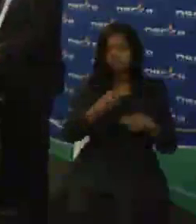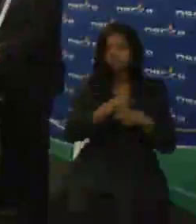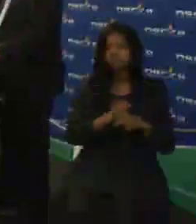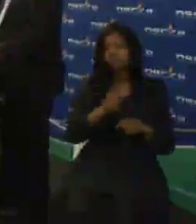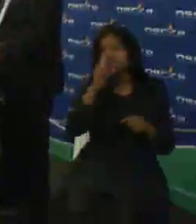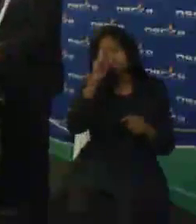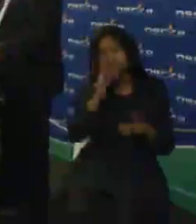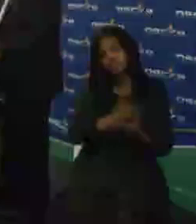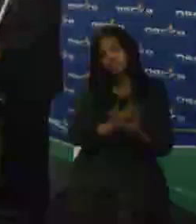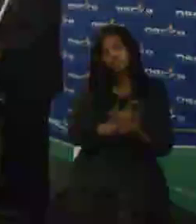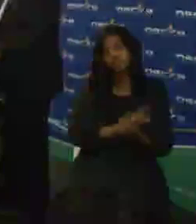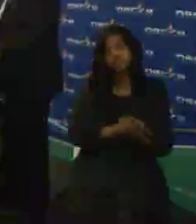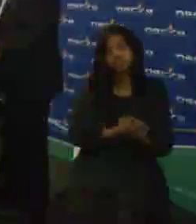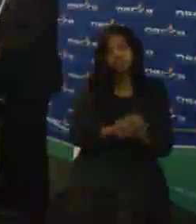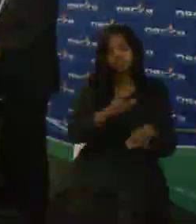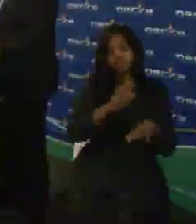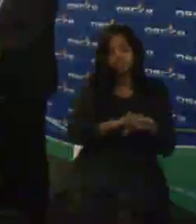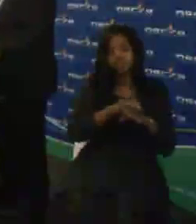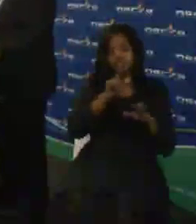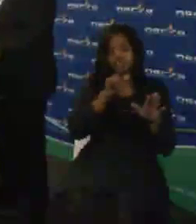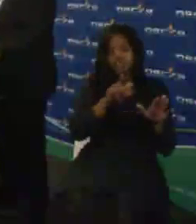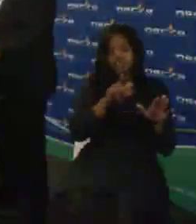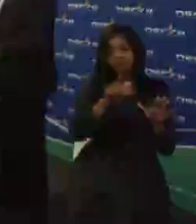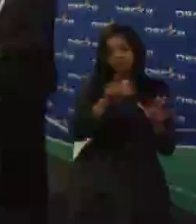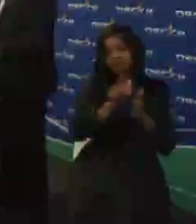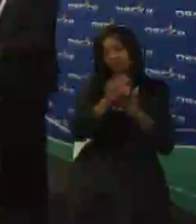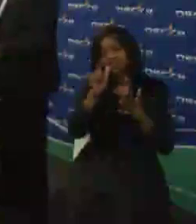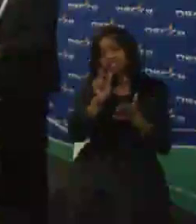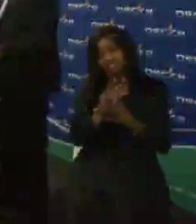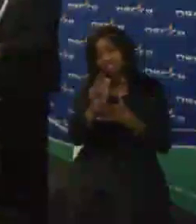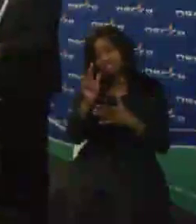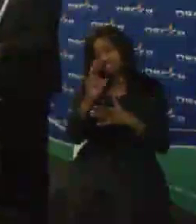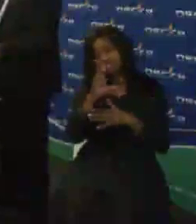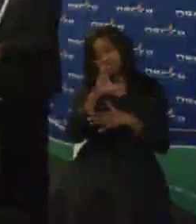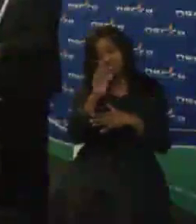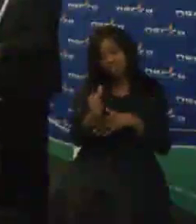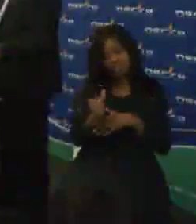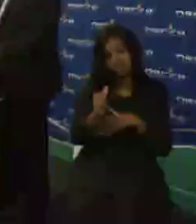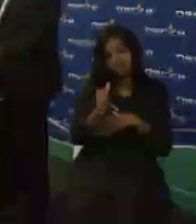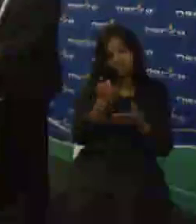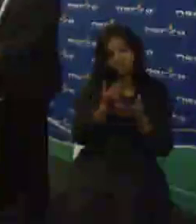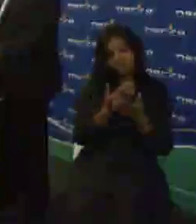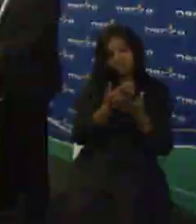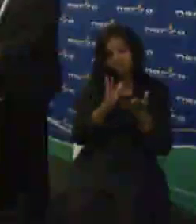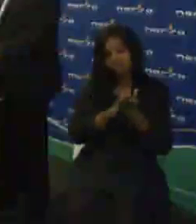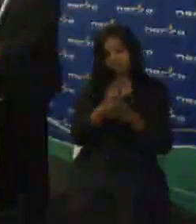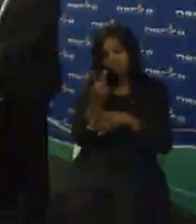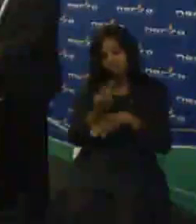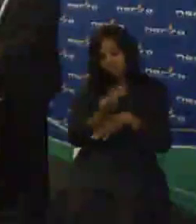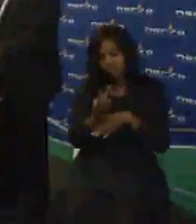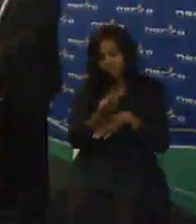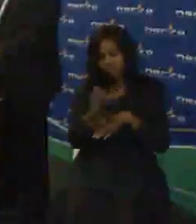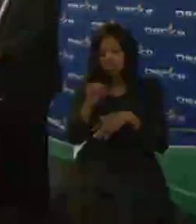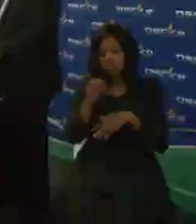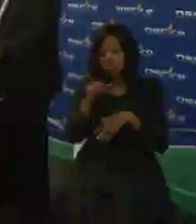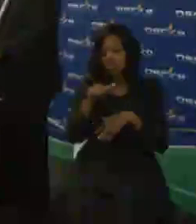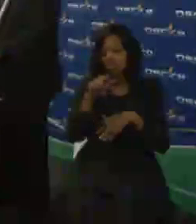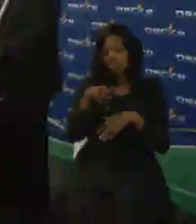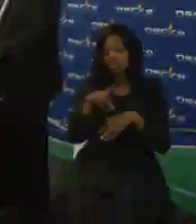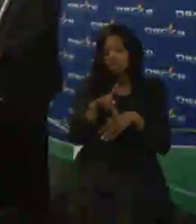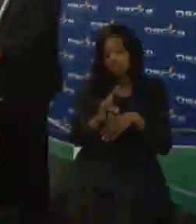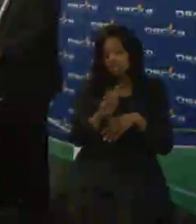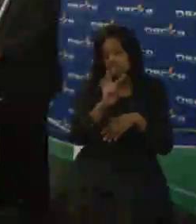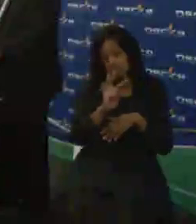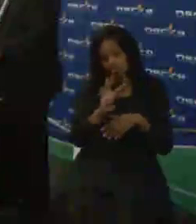decision on the 17-18 RCA application, as well as the